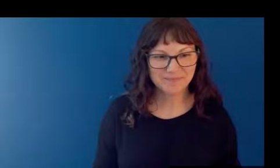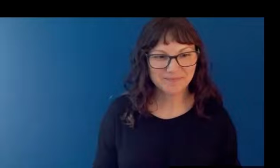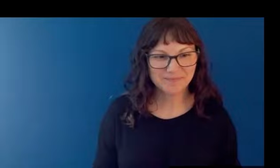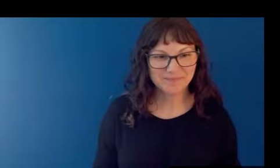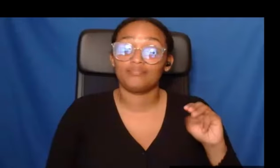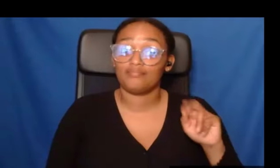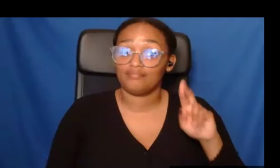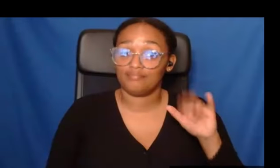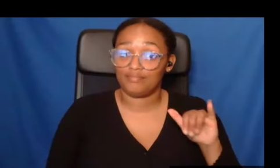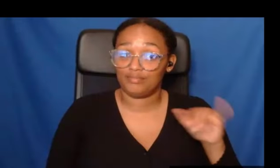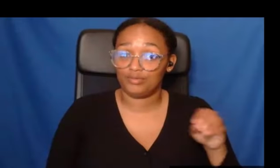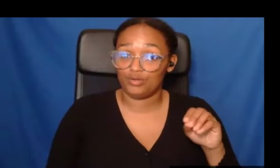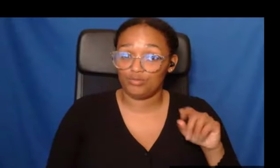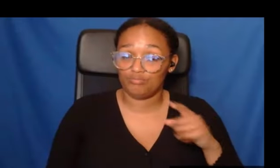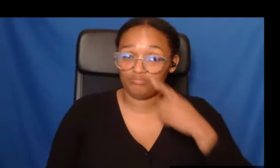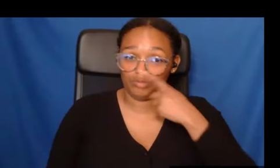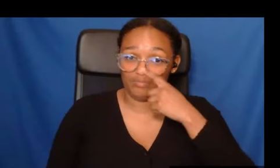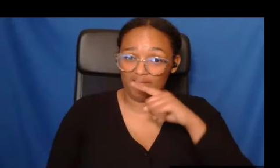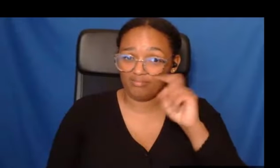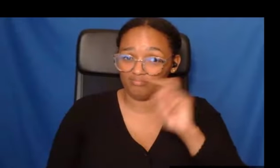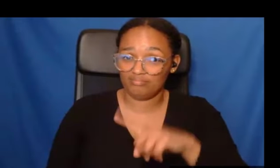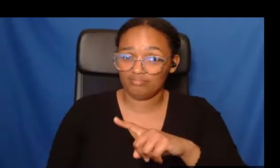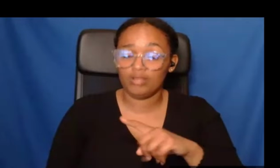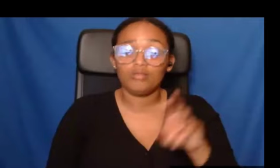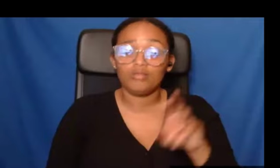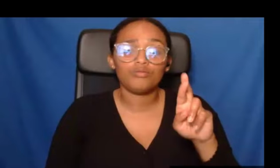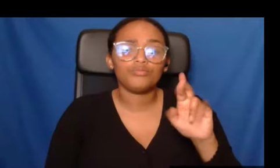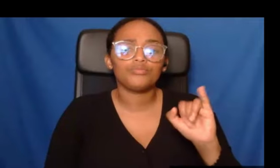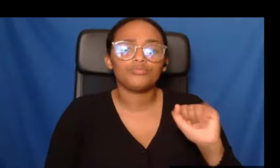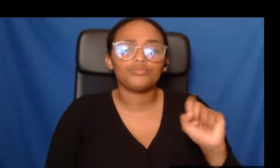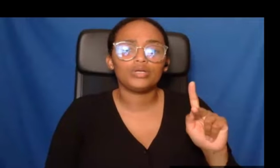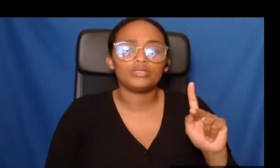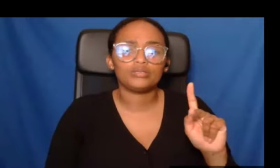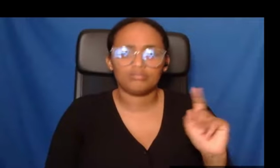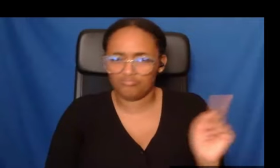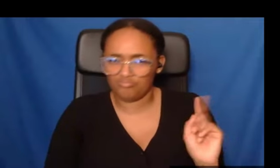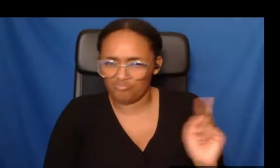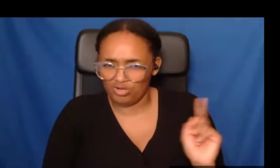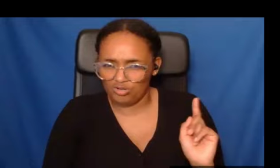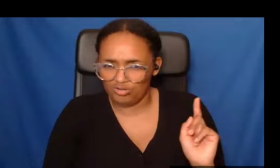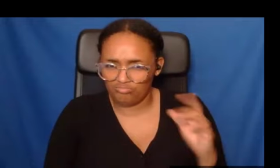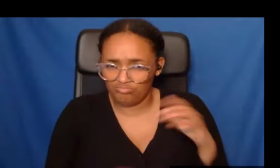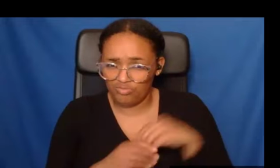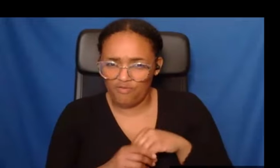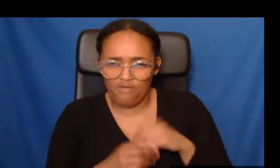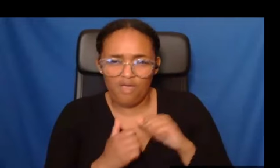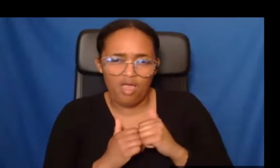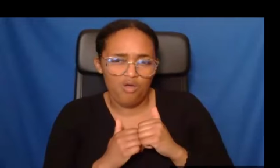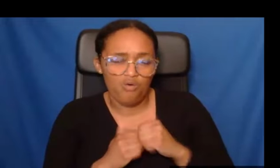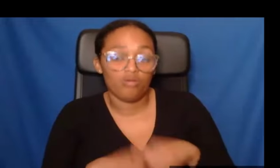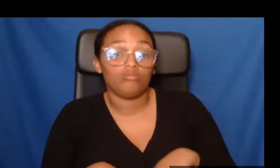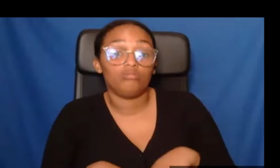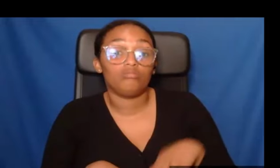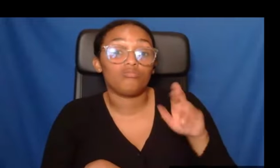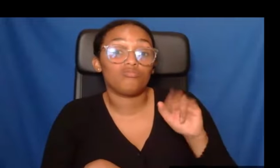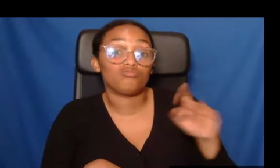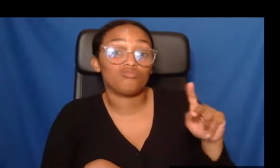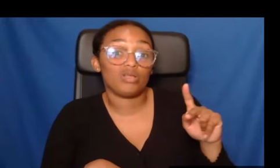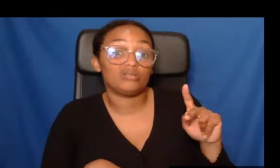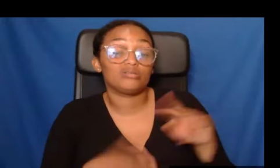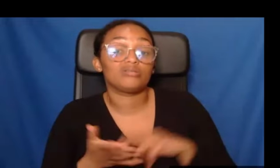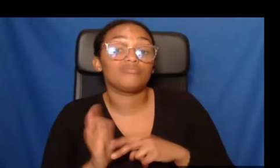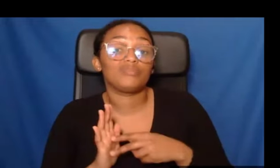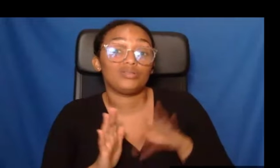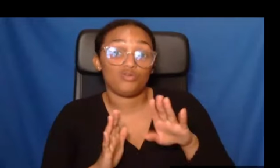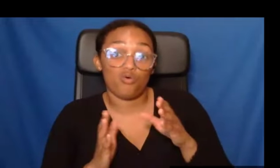just for clarification, where is the risk? Is this the risk is your intellectual property being